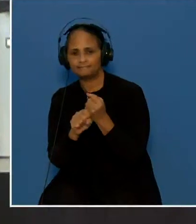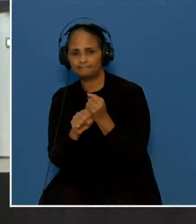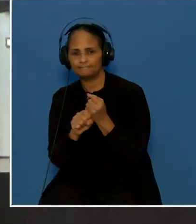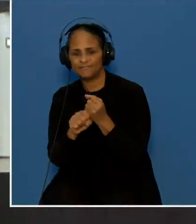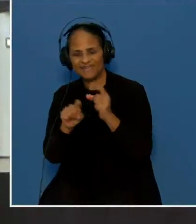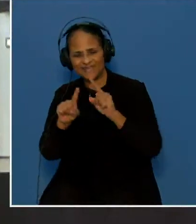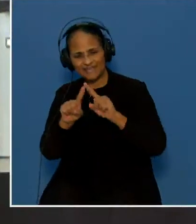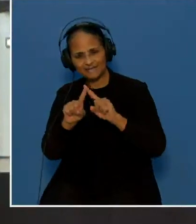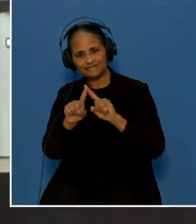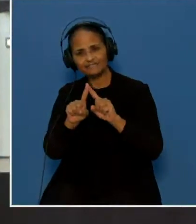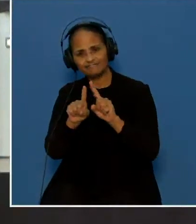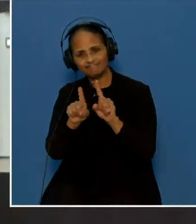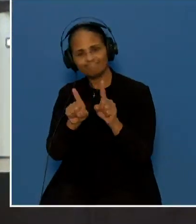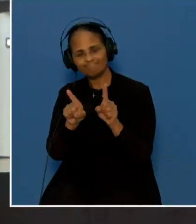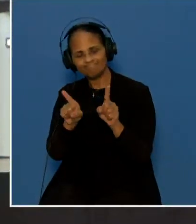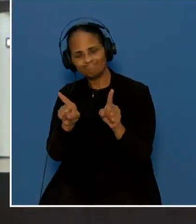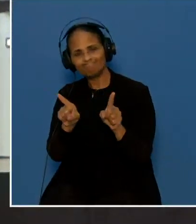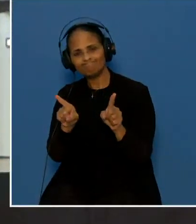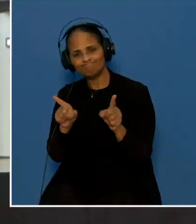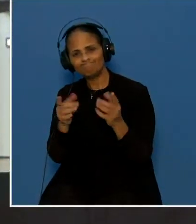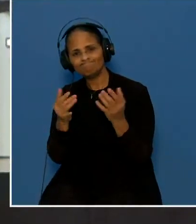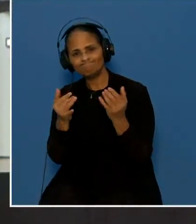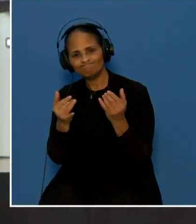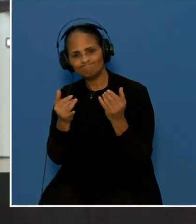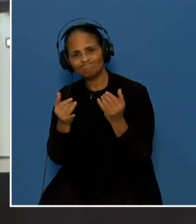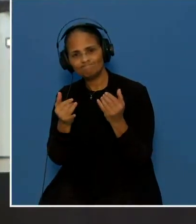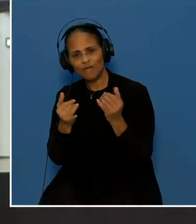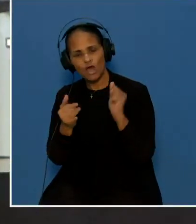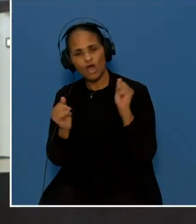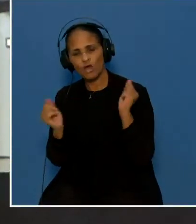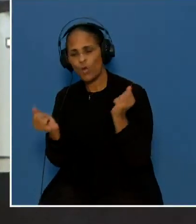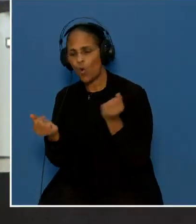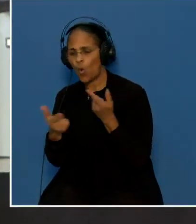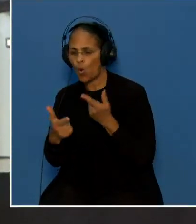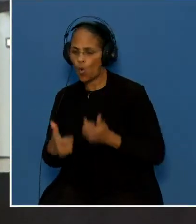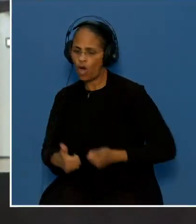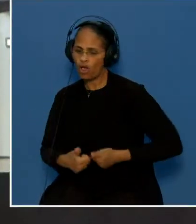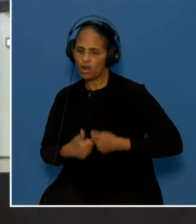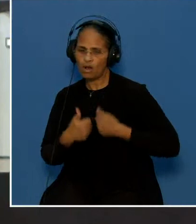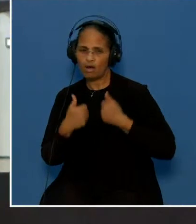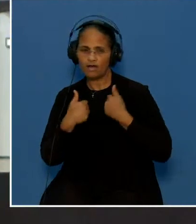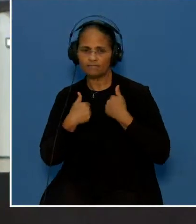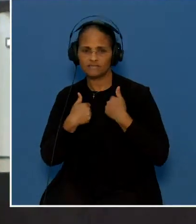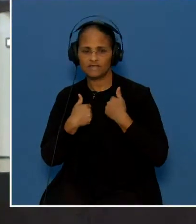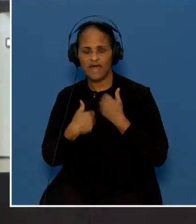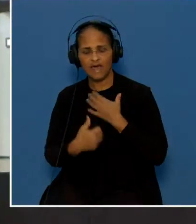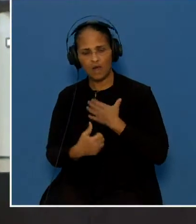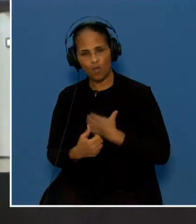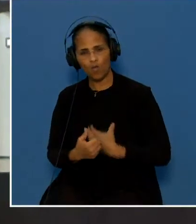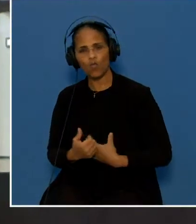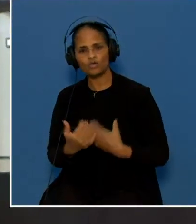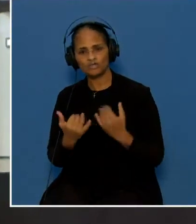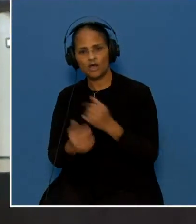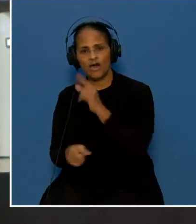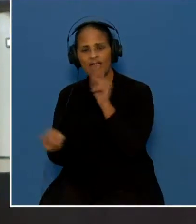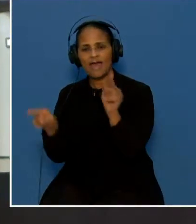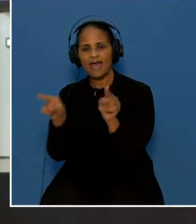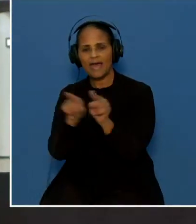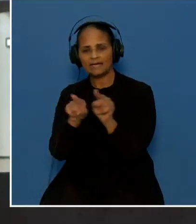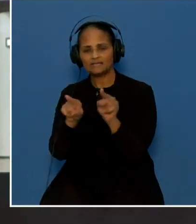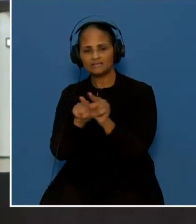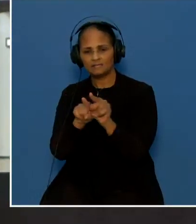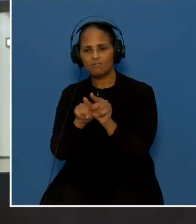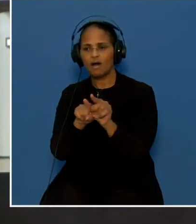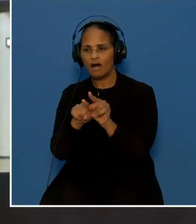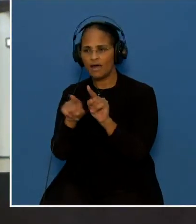a difference in all of our lives. And I wish, as my colleagues have already